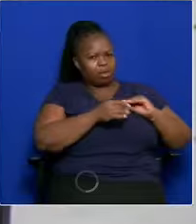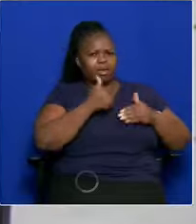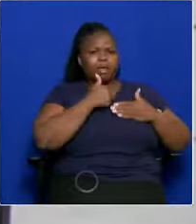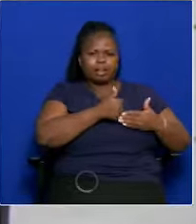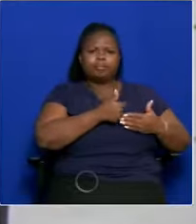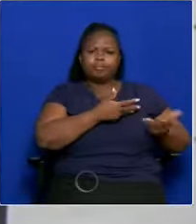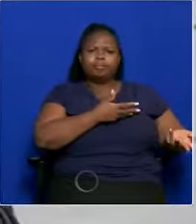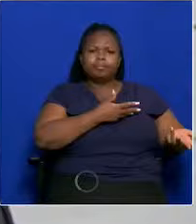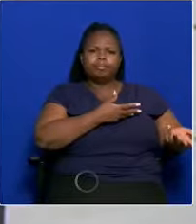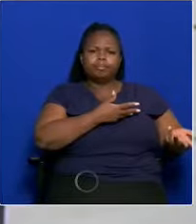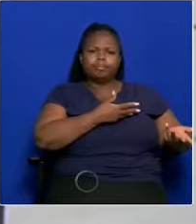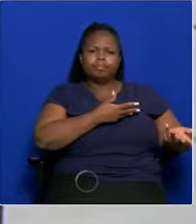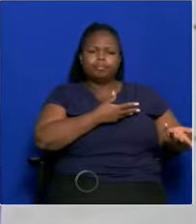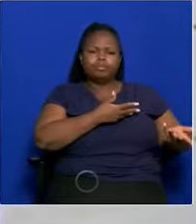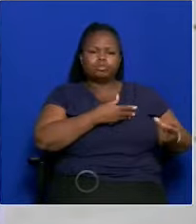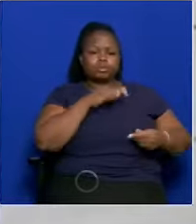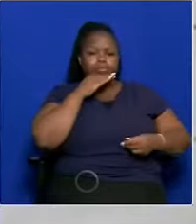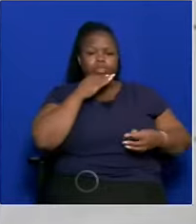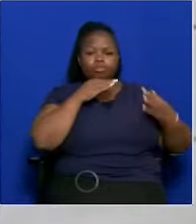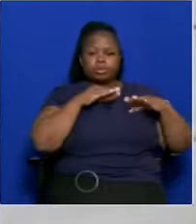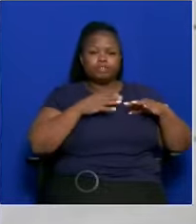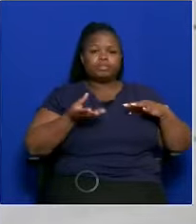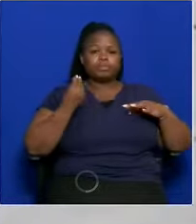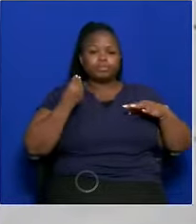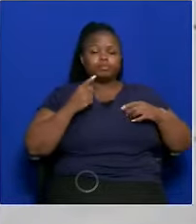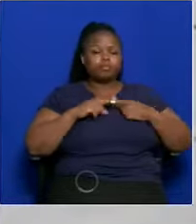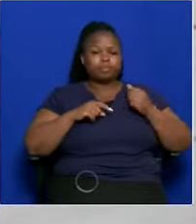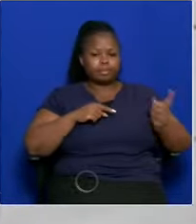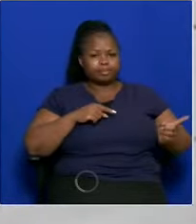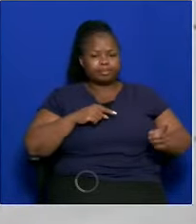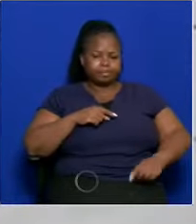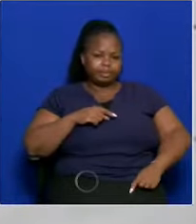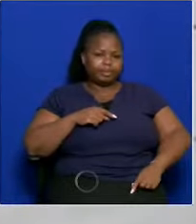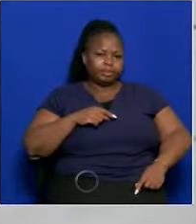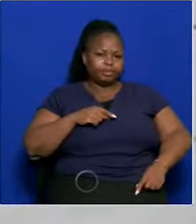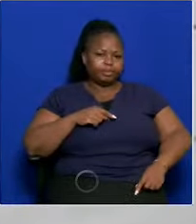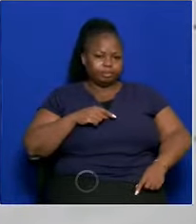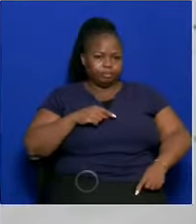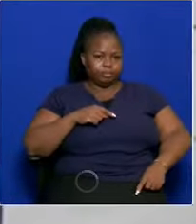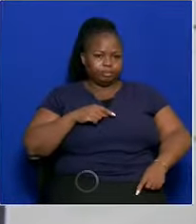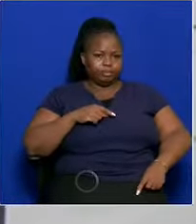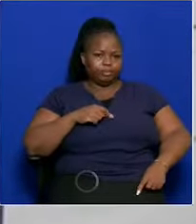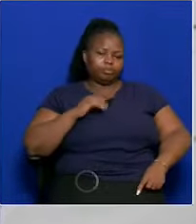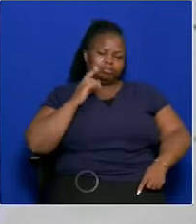benefit that you got. So you've been a beneficiary of his generosity.